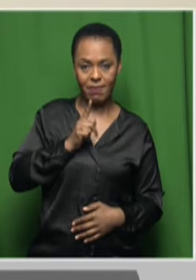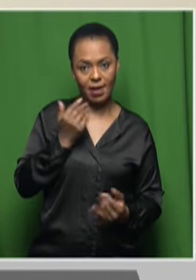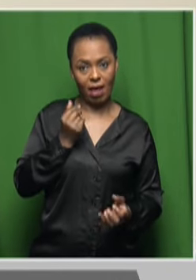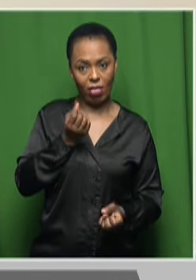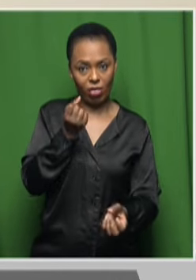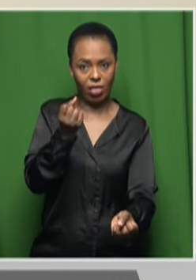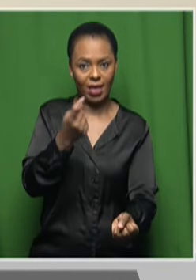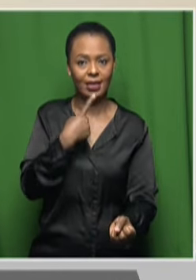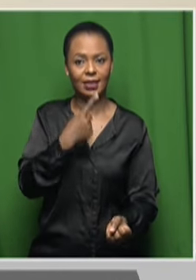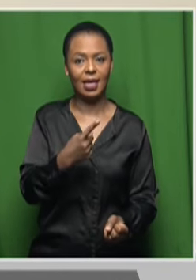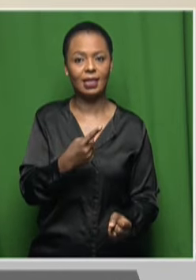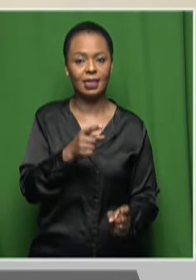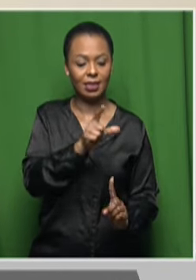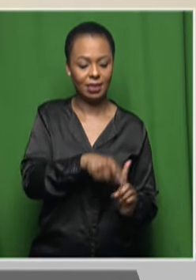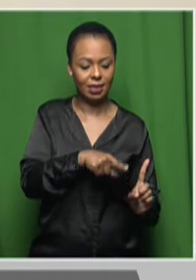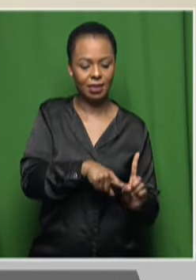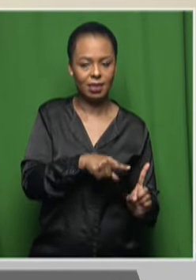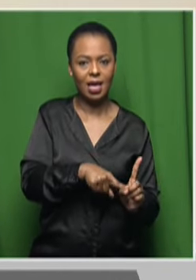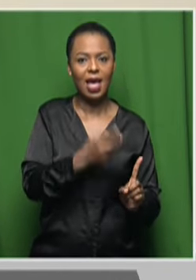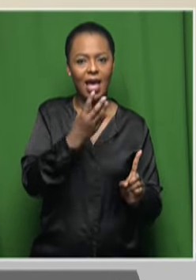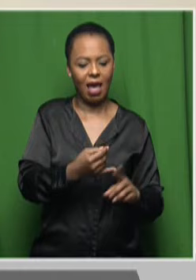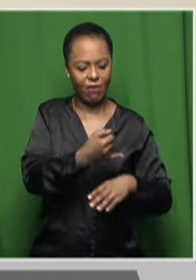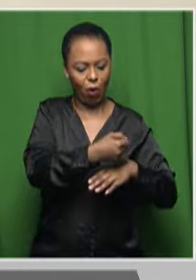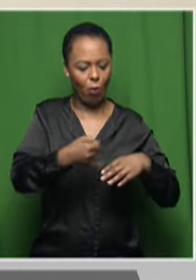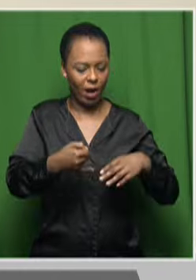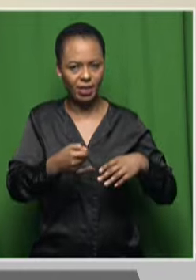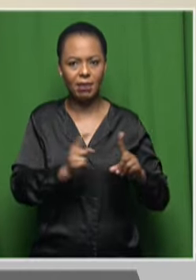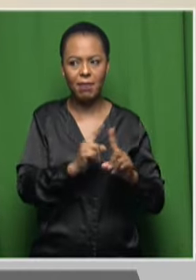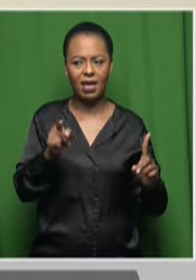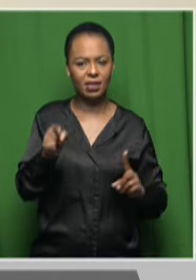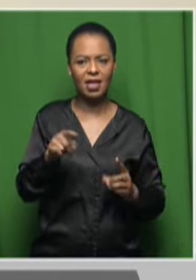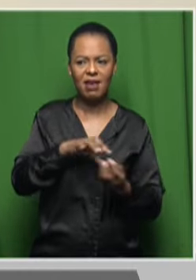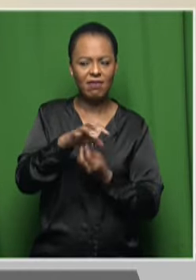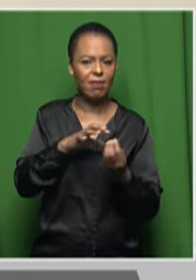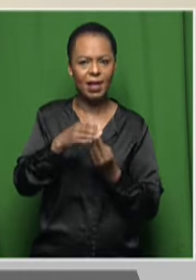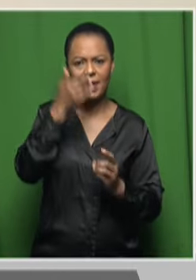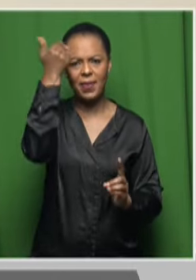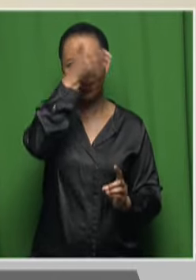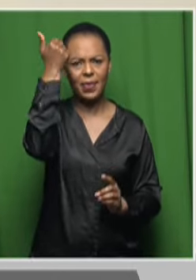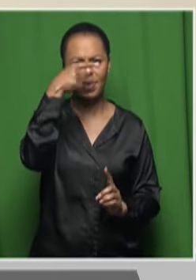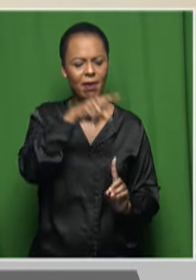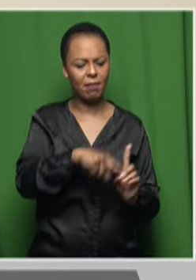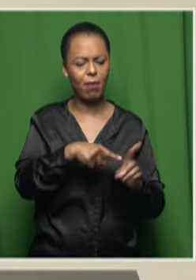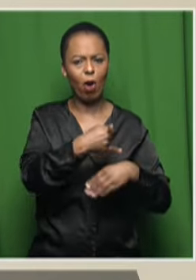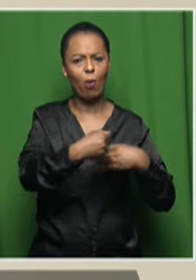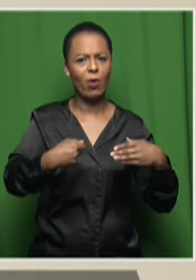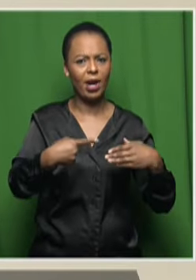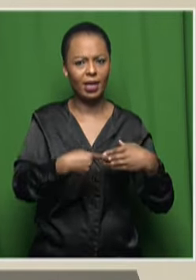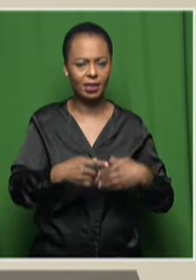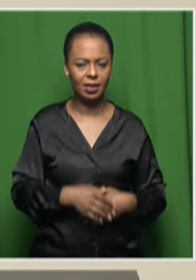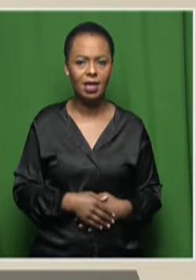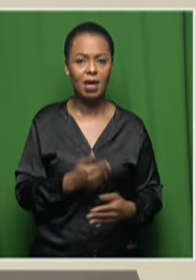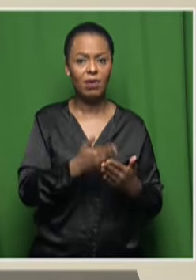Sobukwe was operated without the knowledge of the family, the knowledge of everyone. And before Sobukwe was released